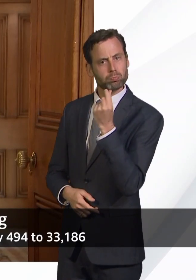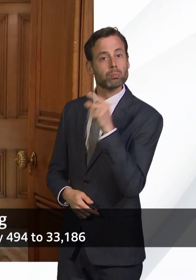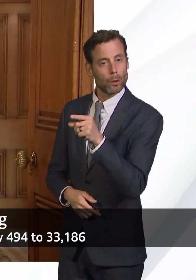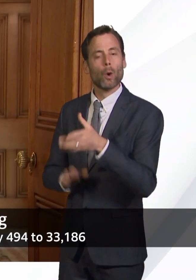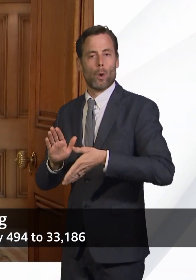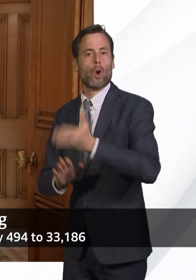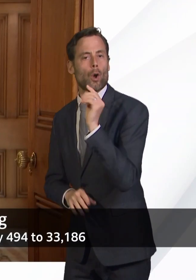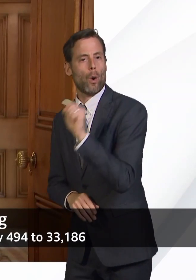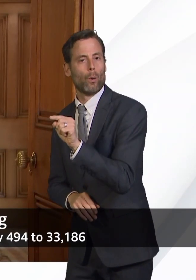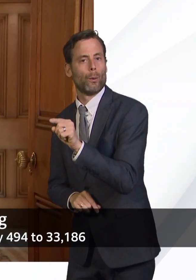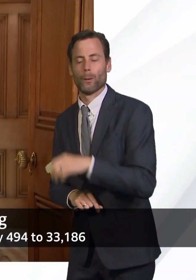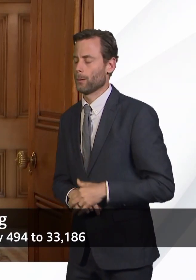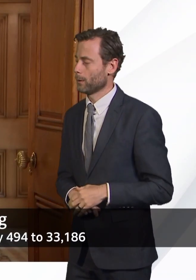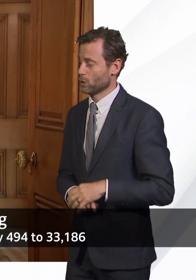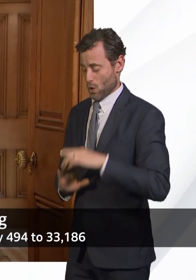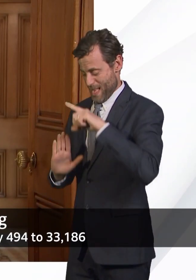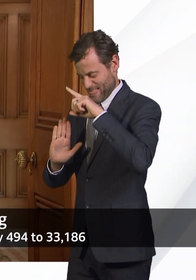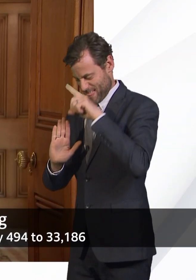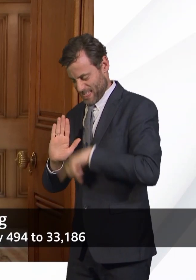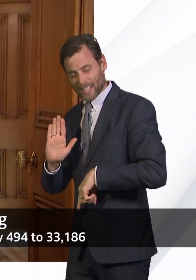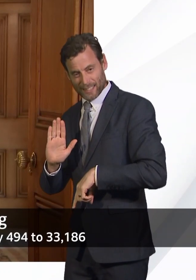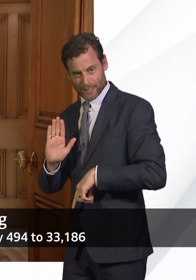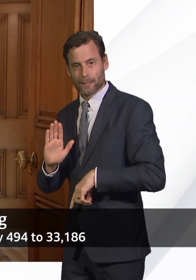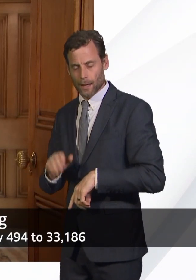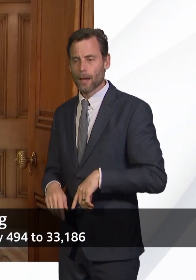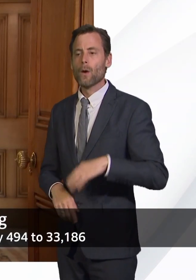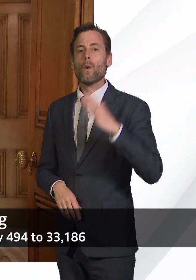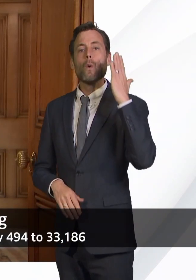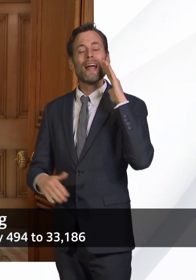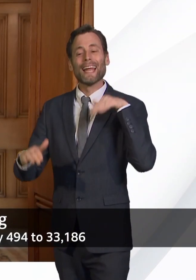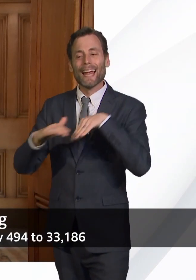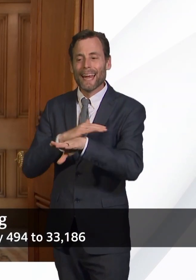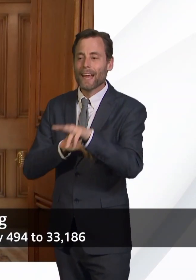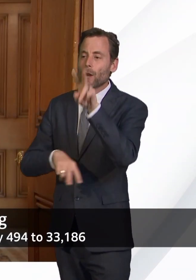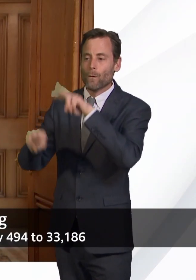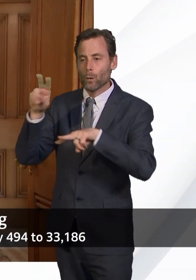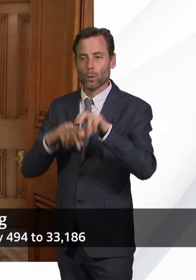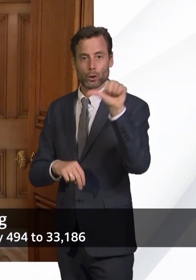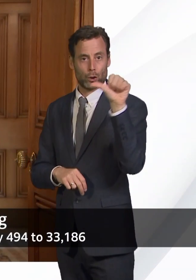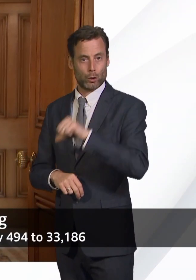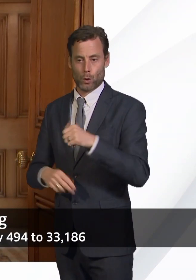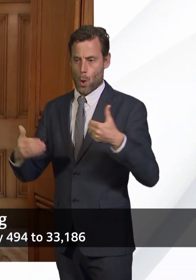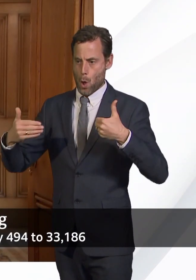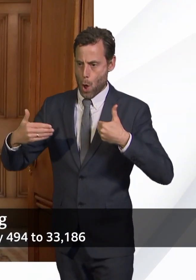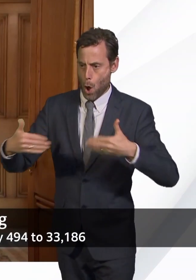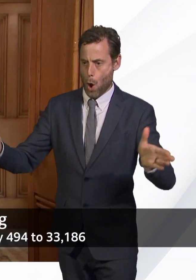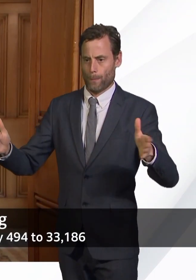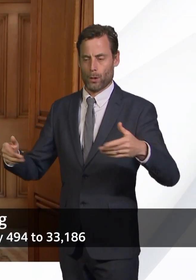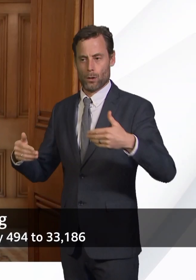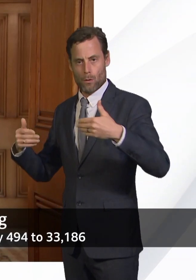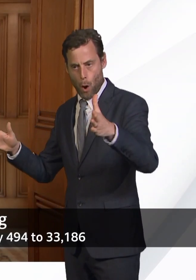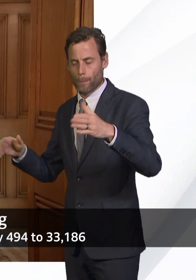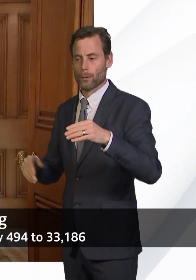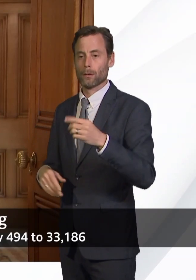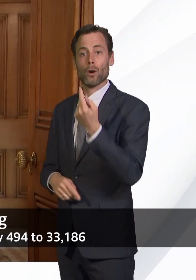distancing guidelines. All internal doors should be opened where possible. The current occupier should vacate the property for